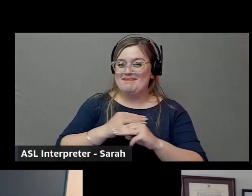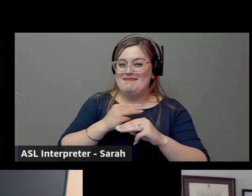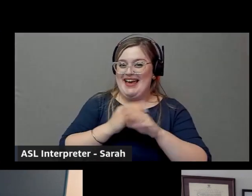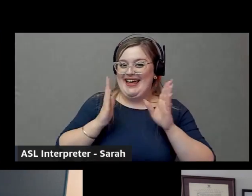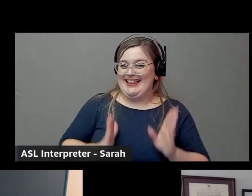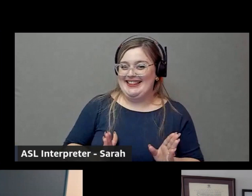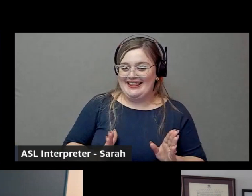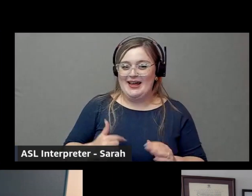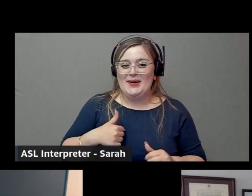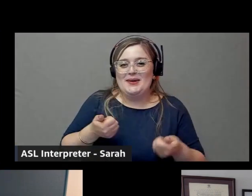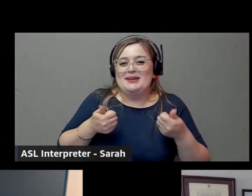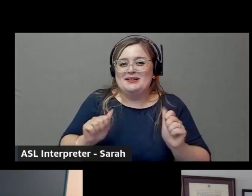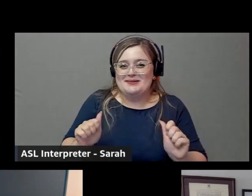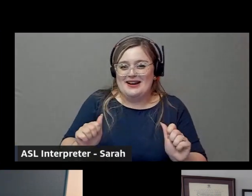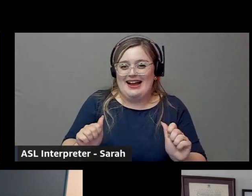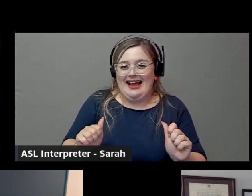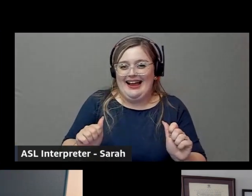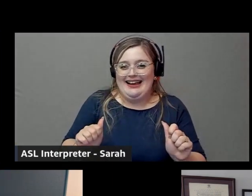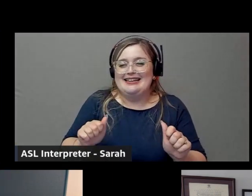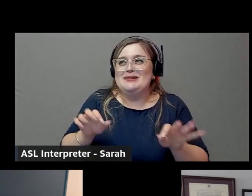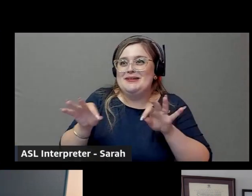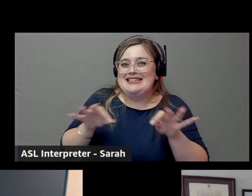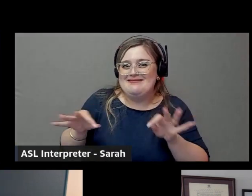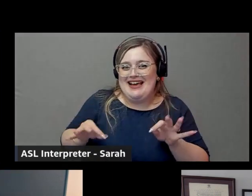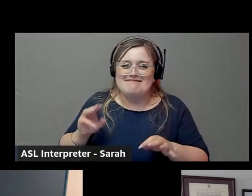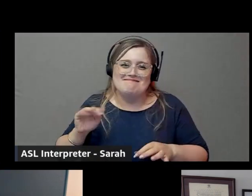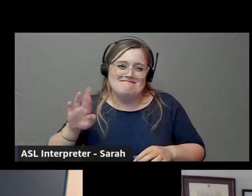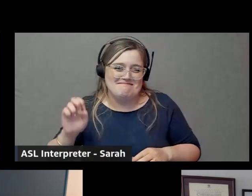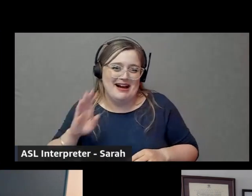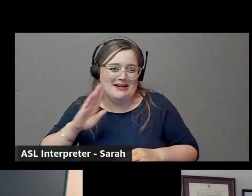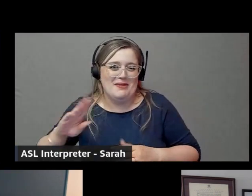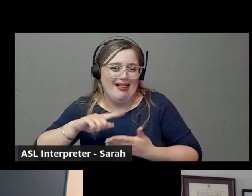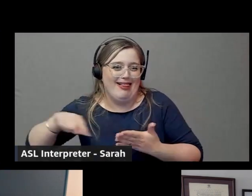at that, and then Mike can correct me. But